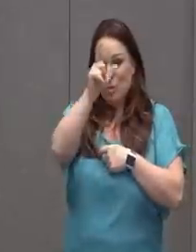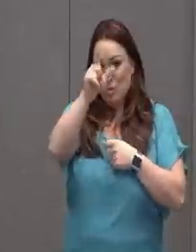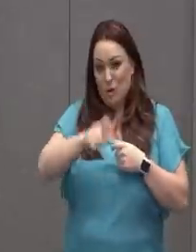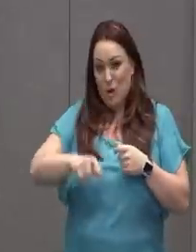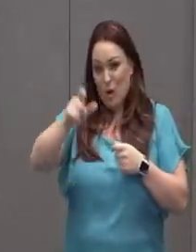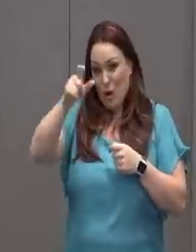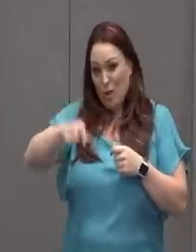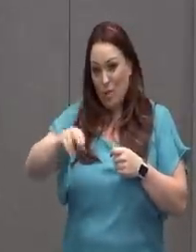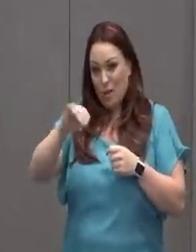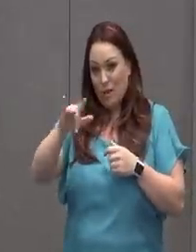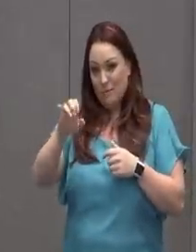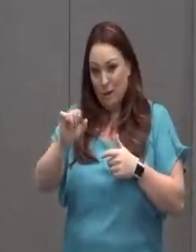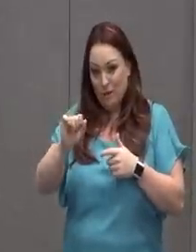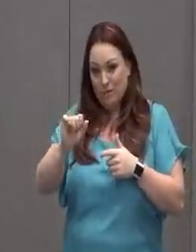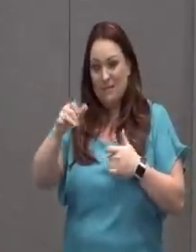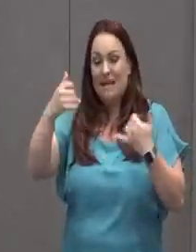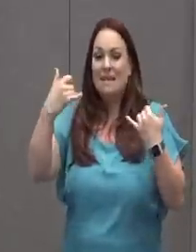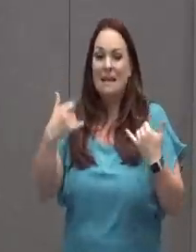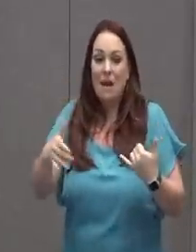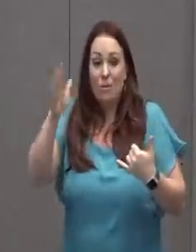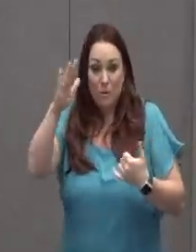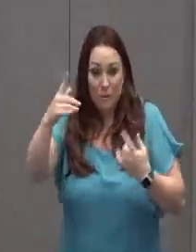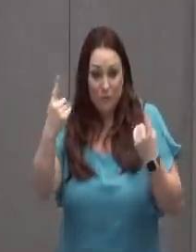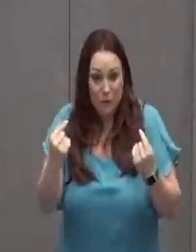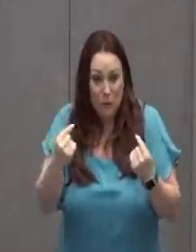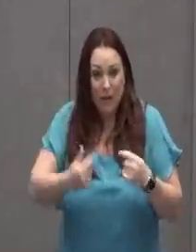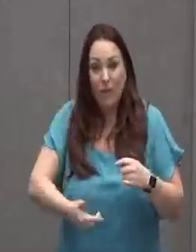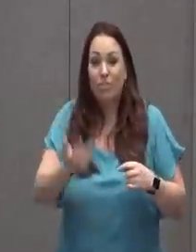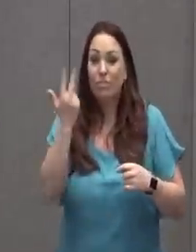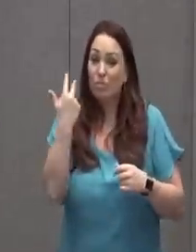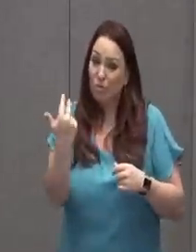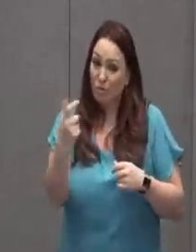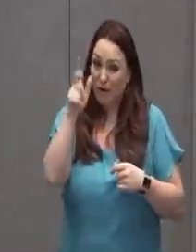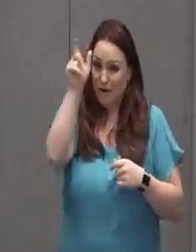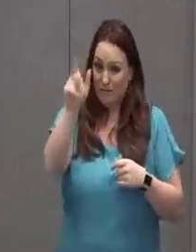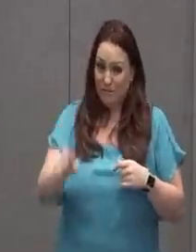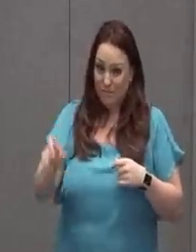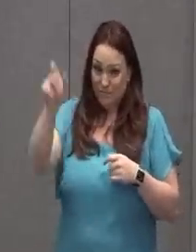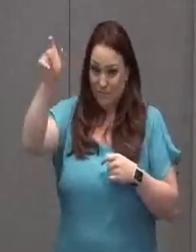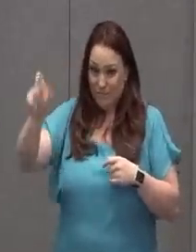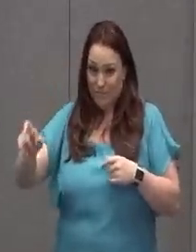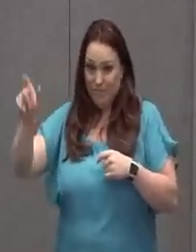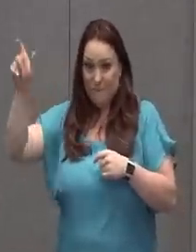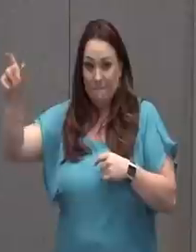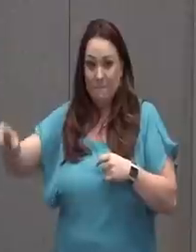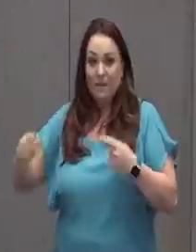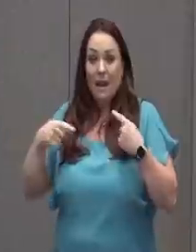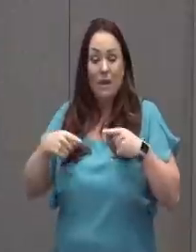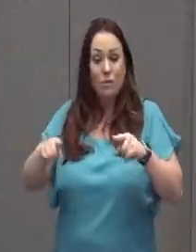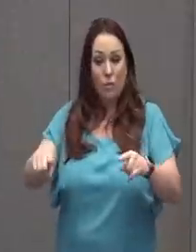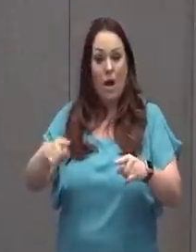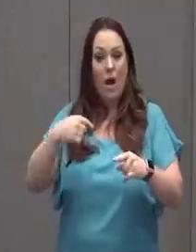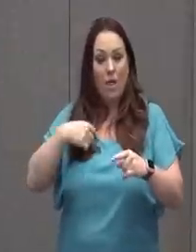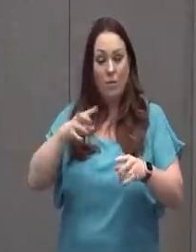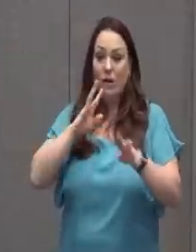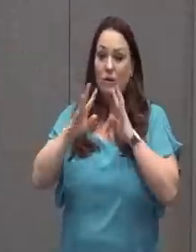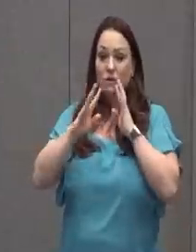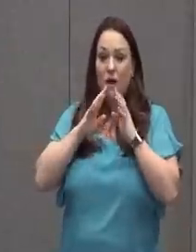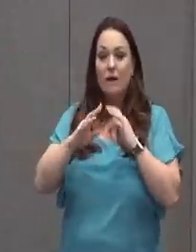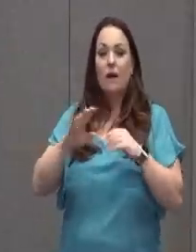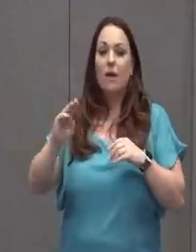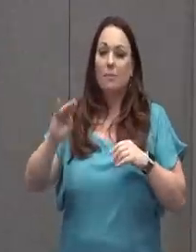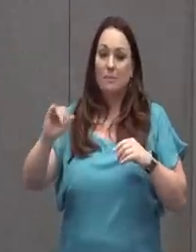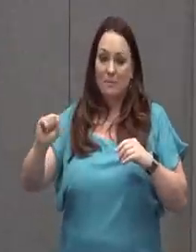be making three column notes. And while Miss Garcia and I are talking, you can look back behind me, and